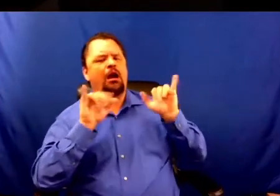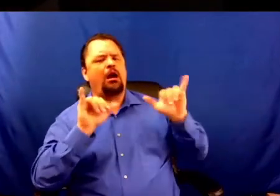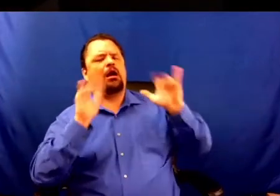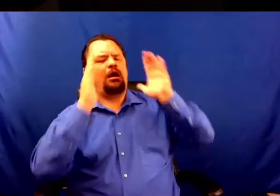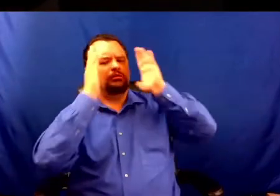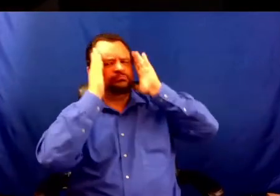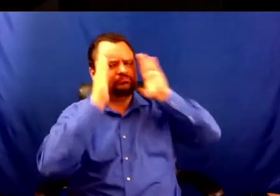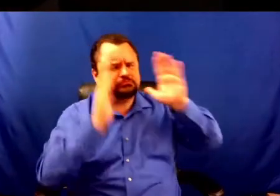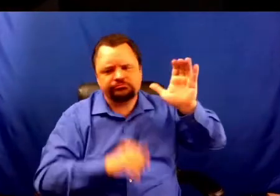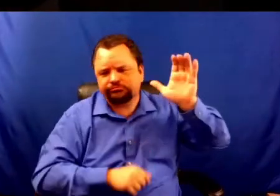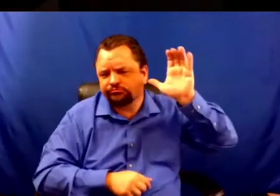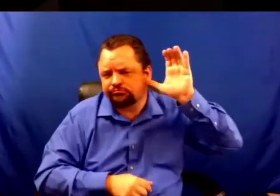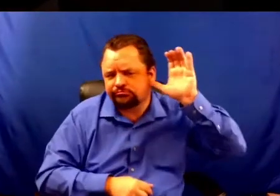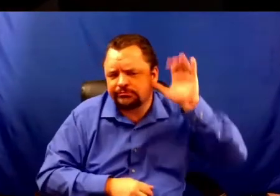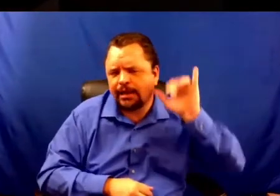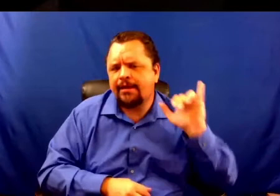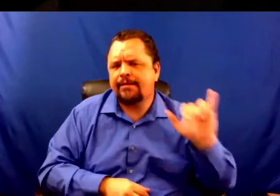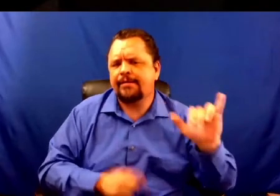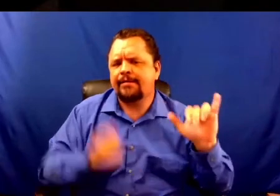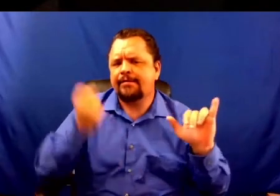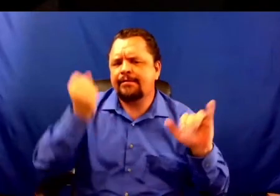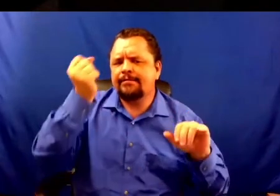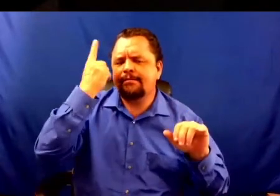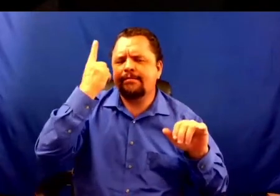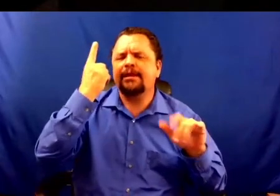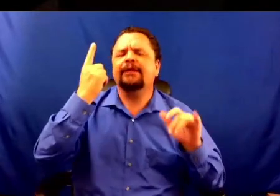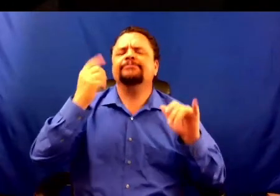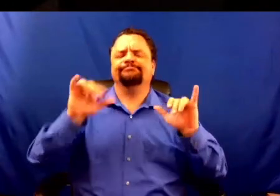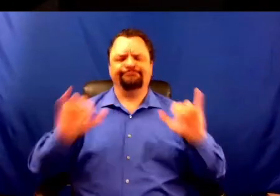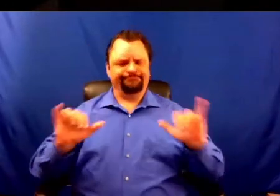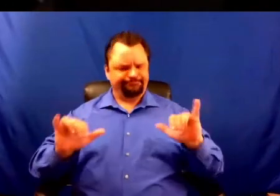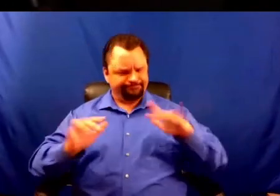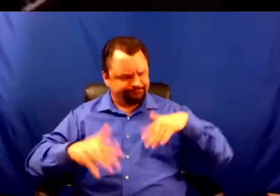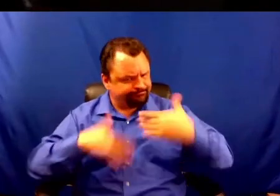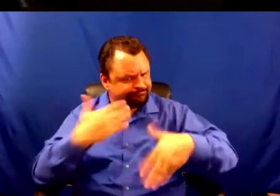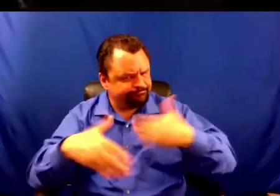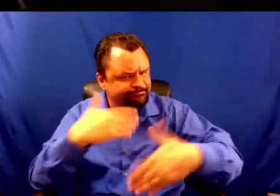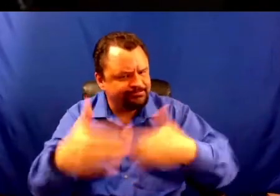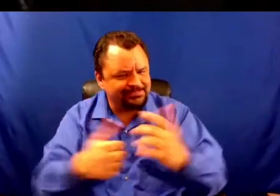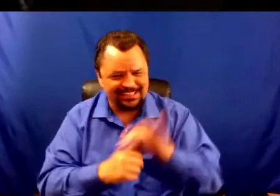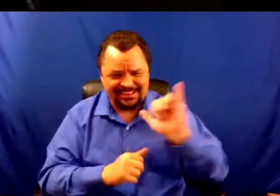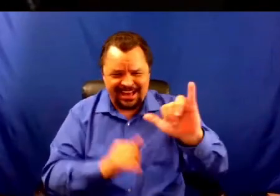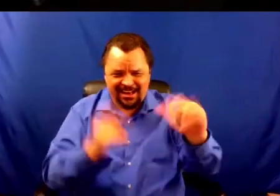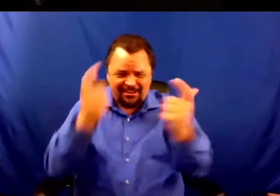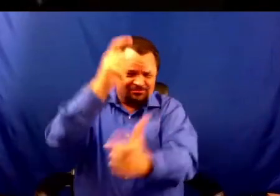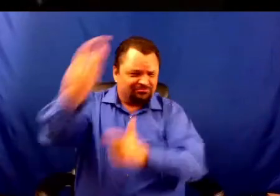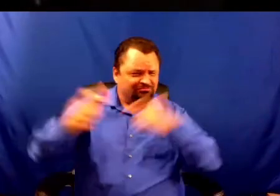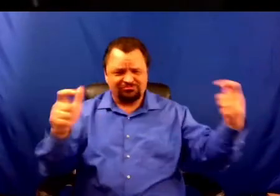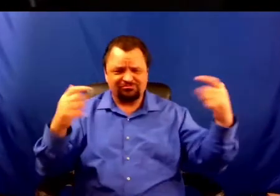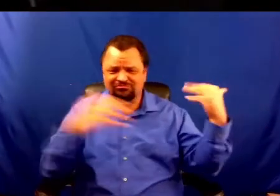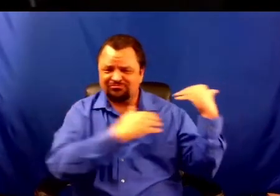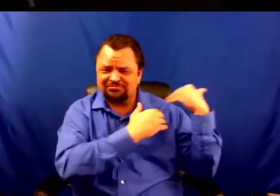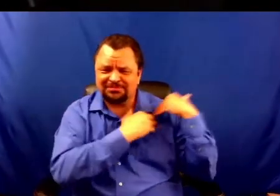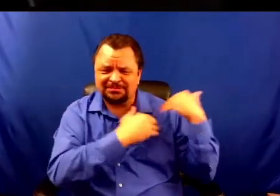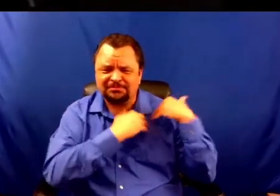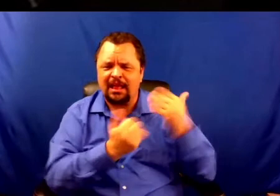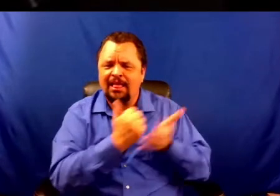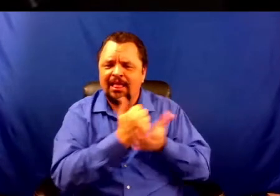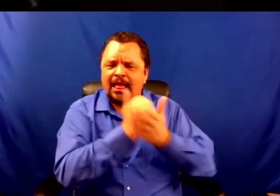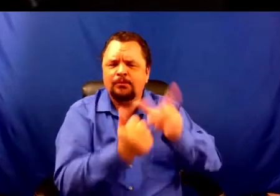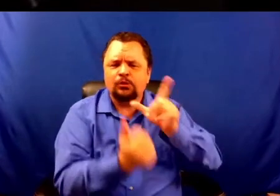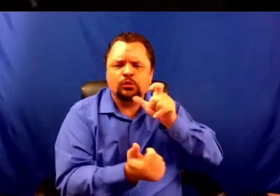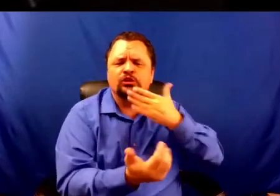listen. They take what we say and they run with it. Our greatest responsibility is to